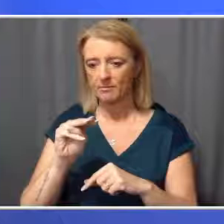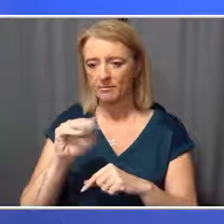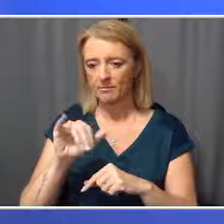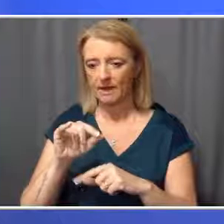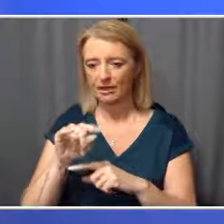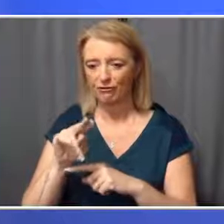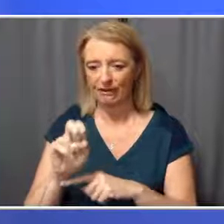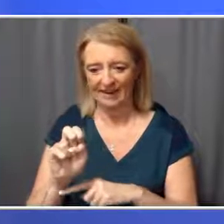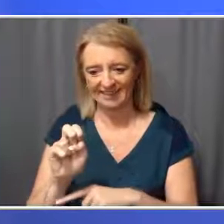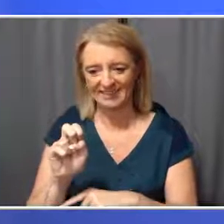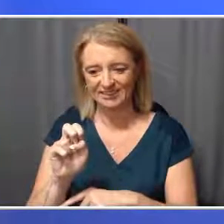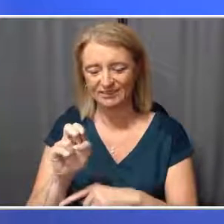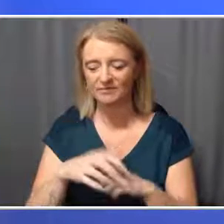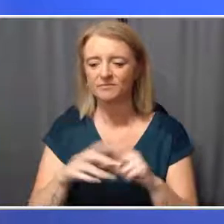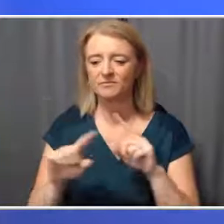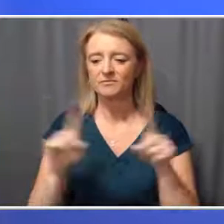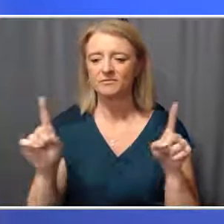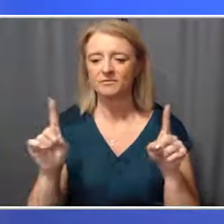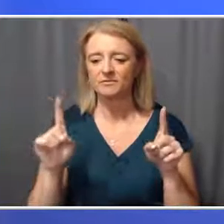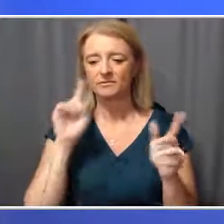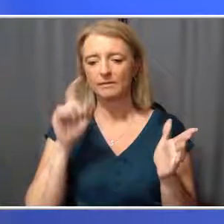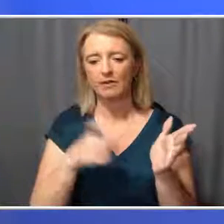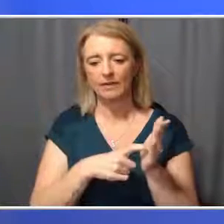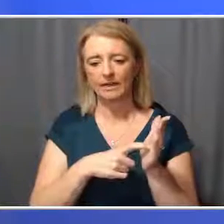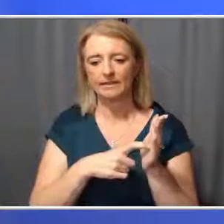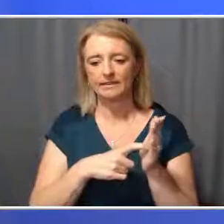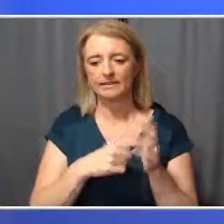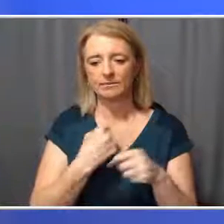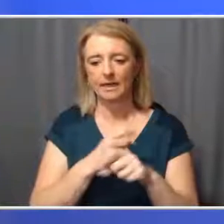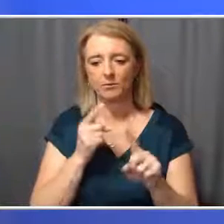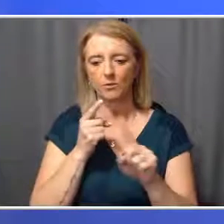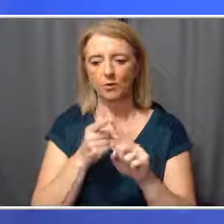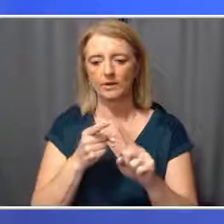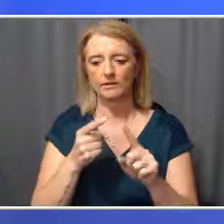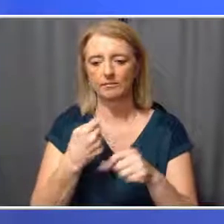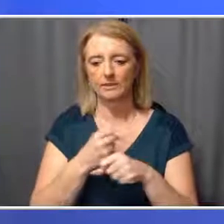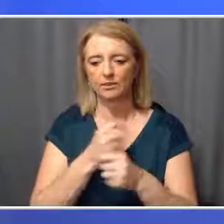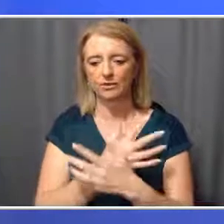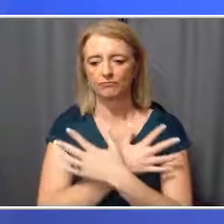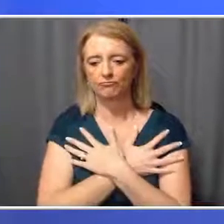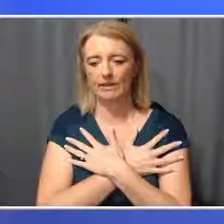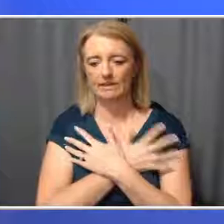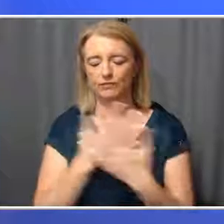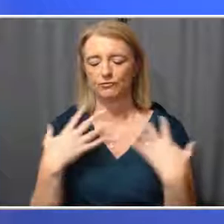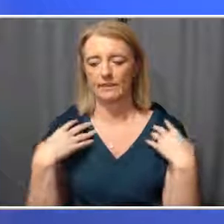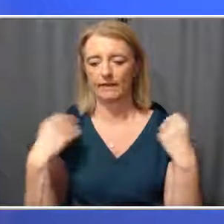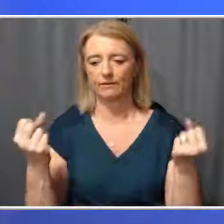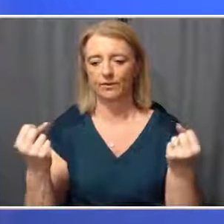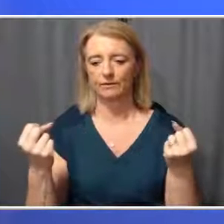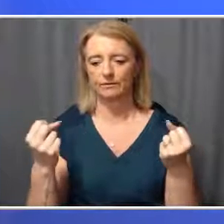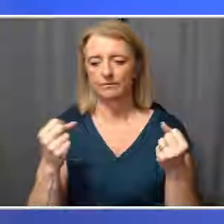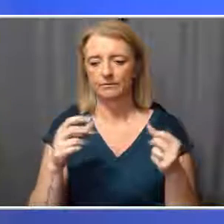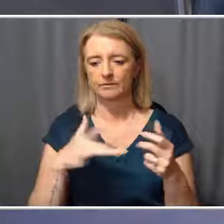fishing. And had a fishing trip scheduled before I booked the surgery. So did you give him a pass on that one? I